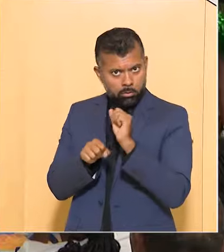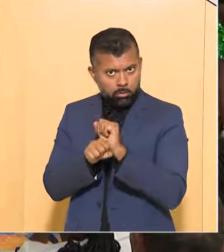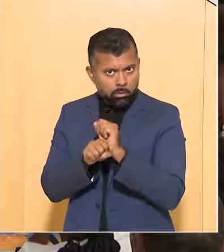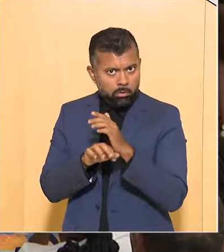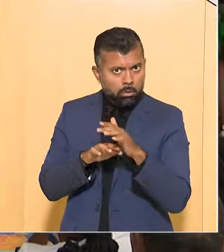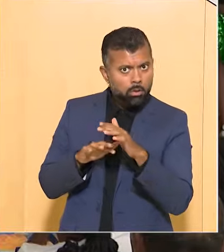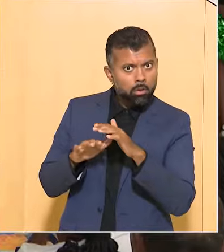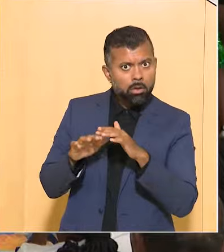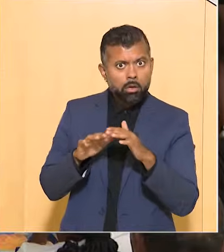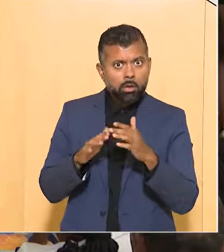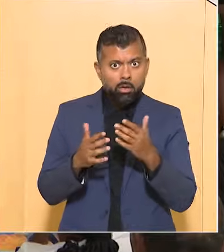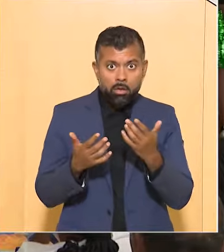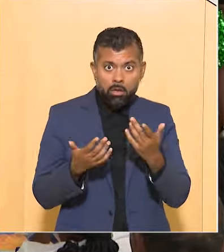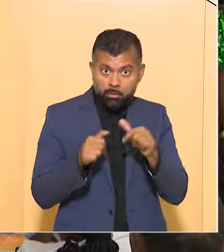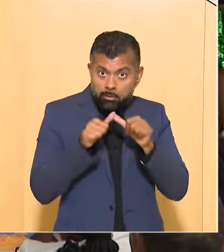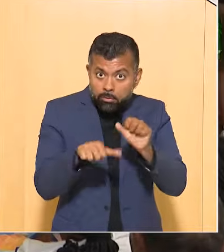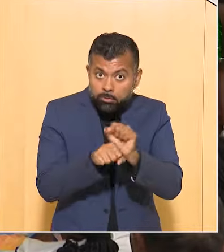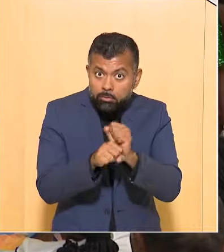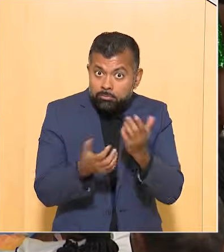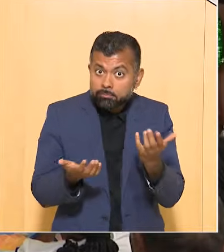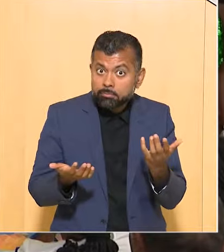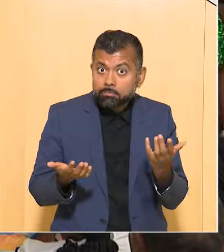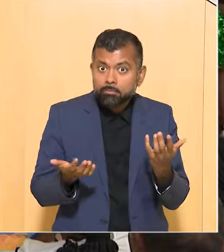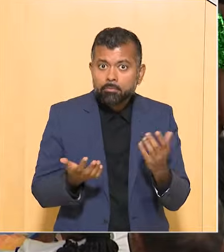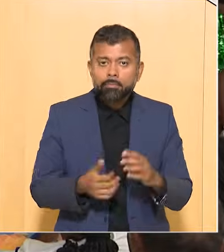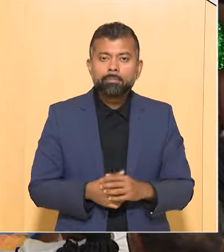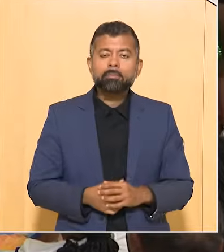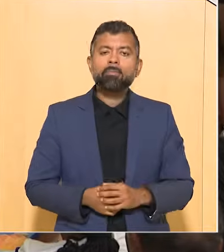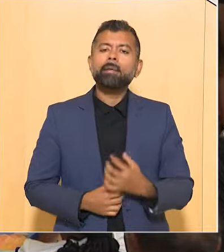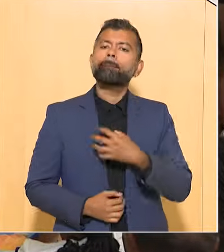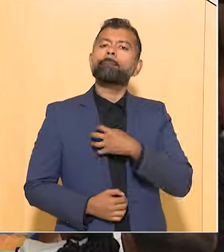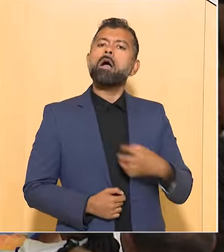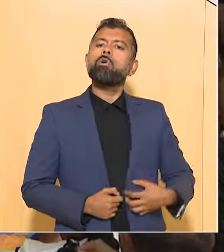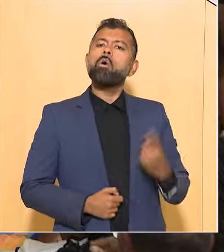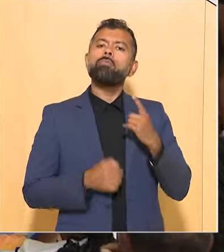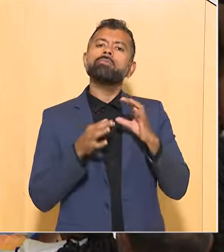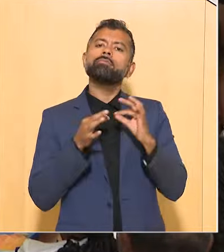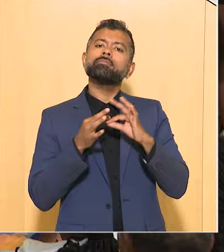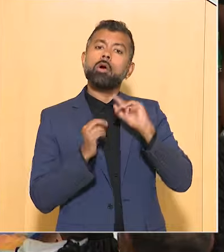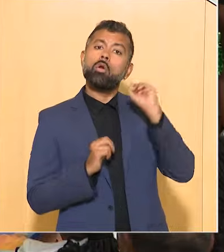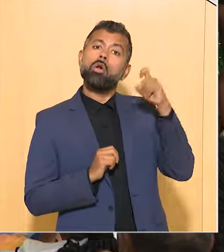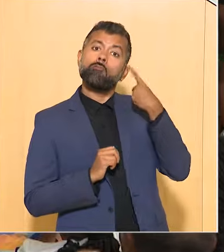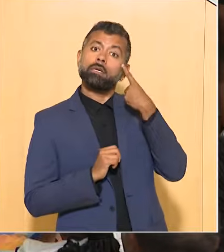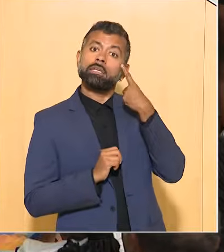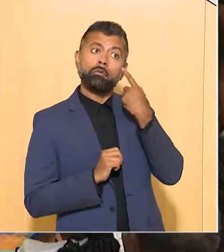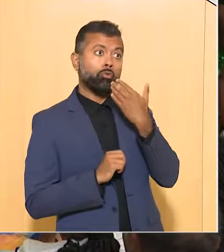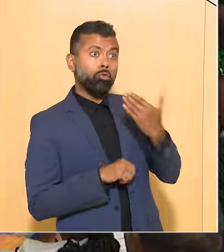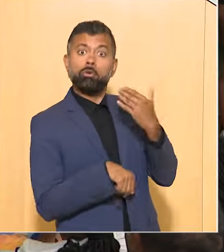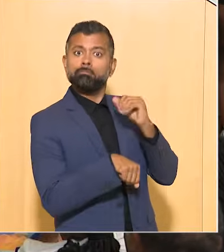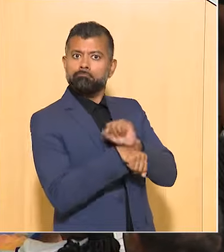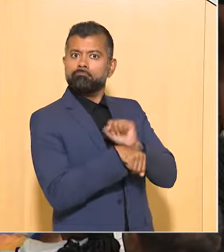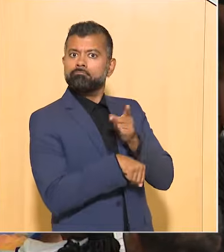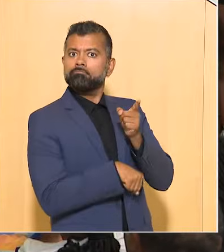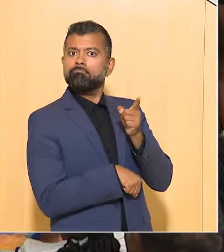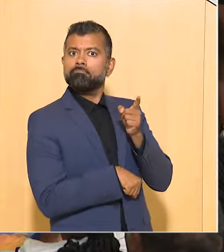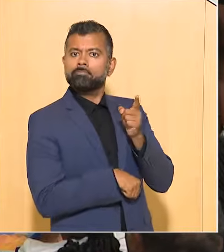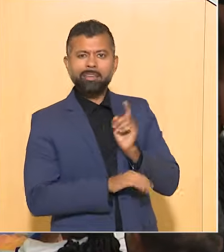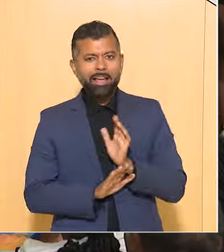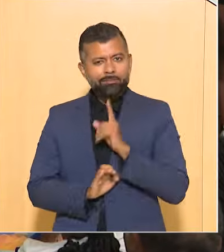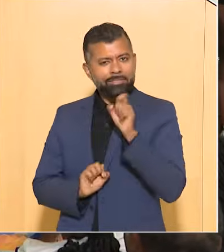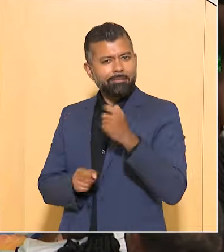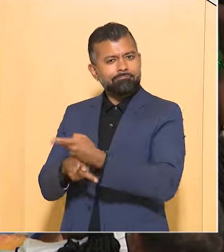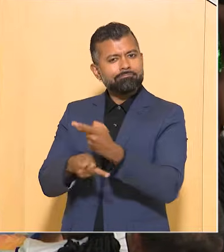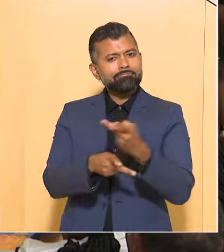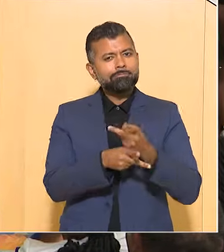always say a good government job. So it is a great honor to be here with you today for the Marion